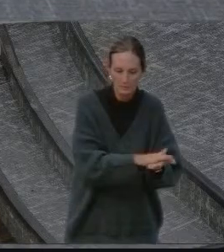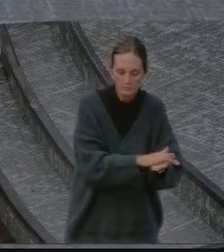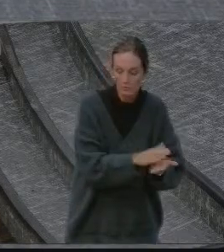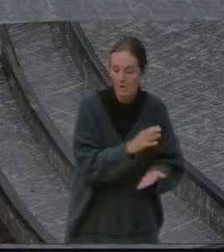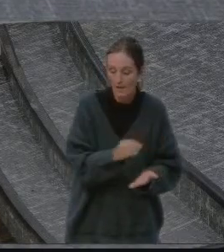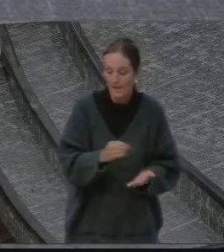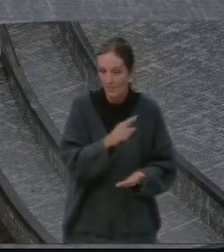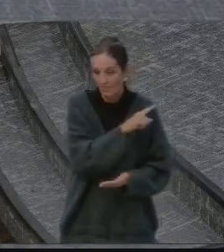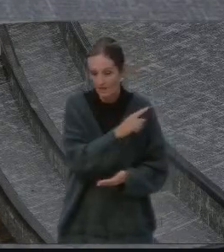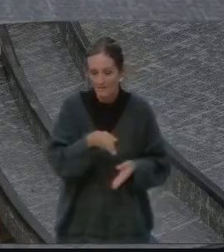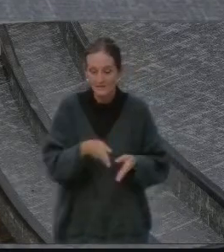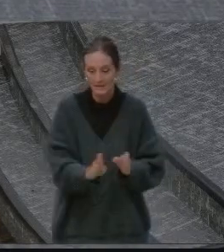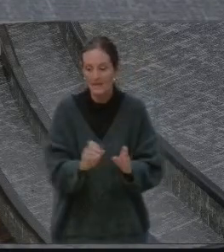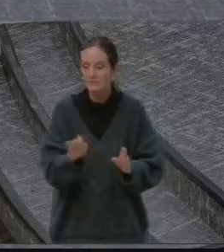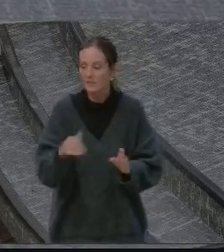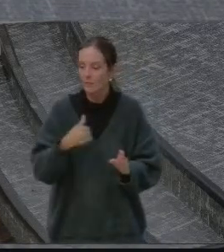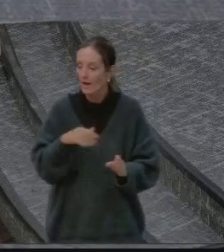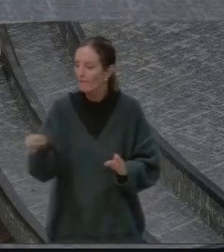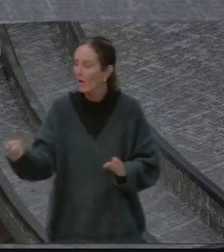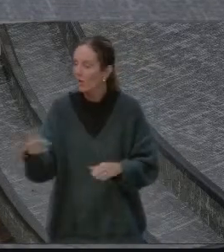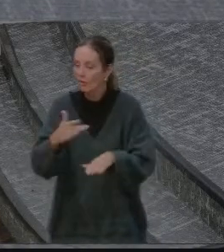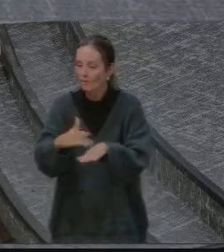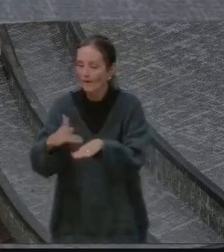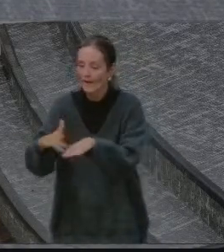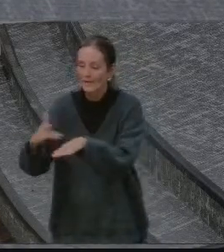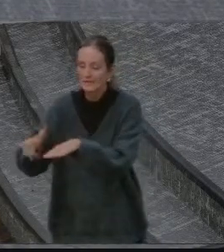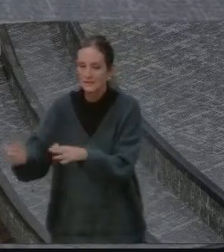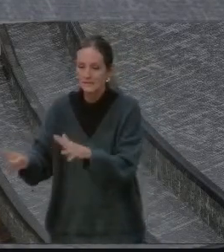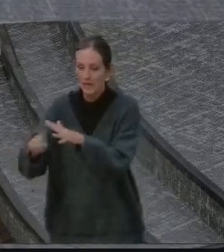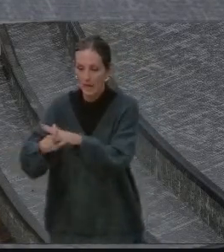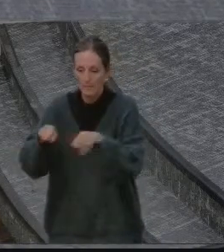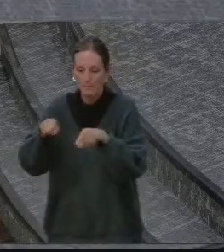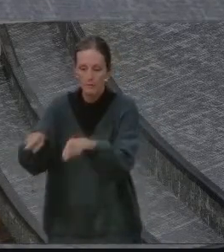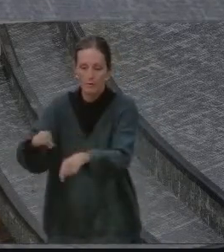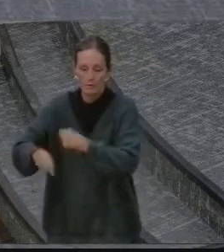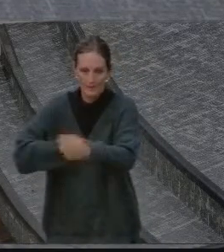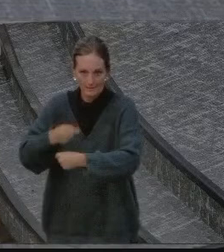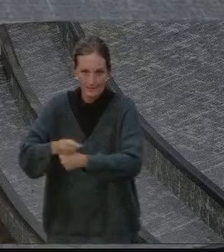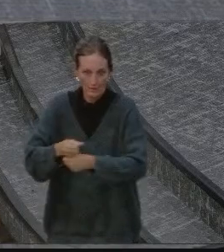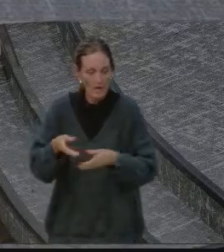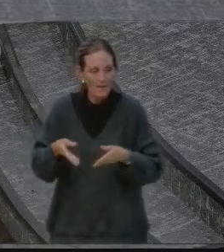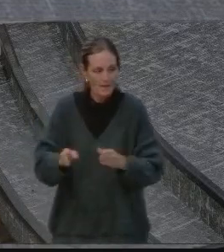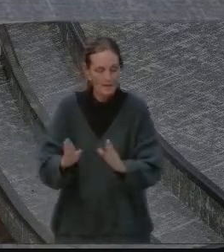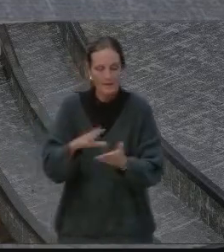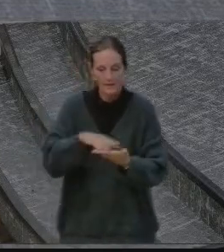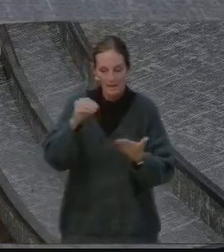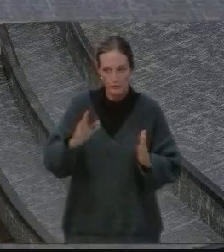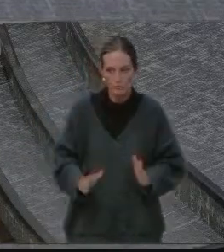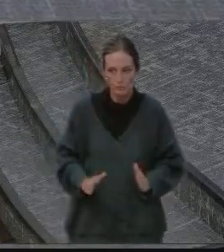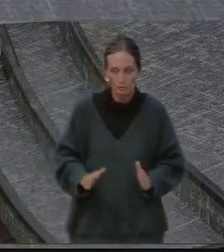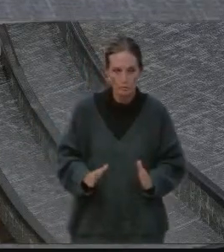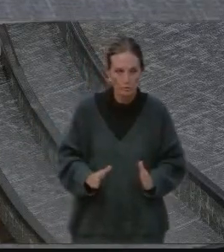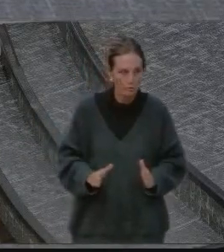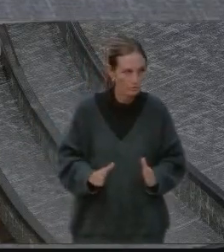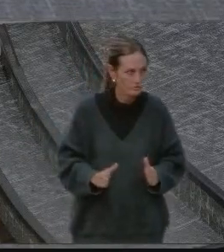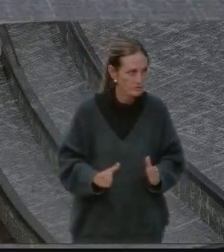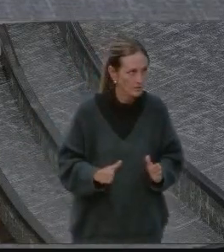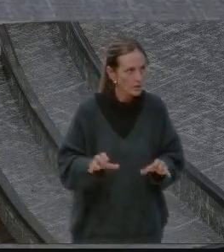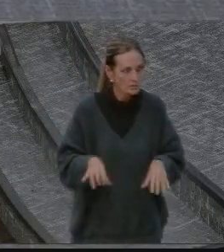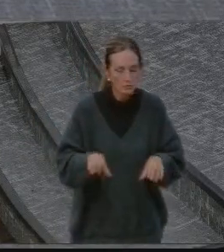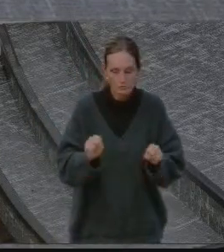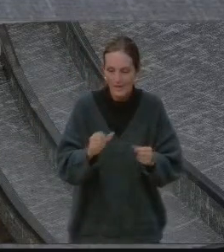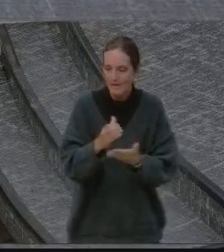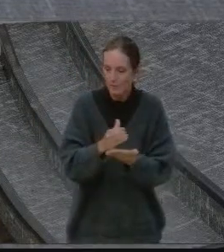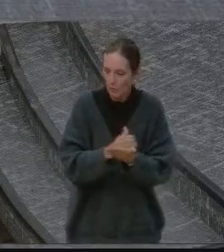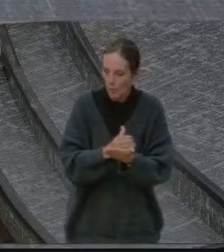have other vacancies that come up during the year, so this will allow students to take that course with a teacher online. So